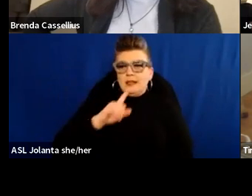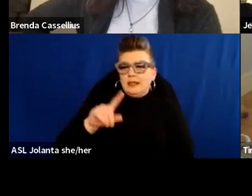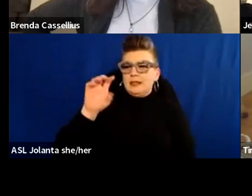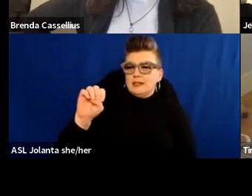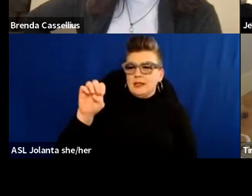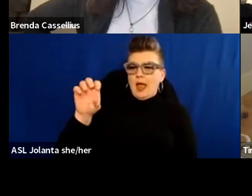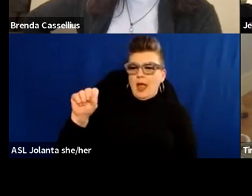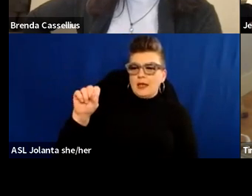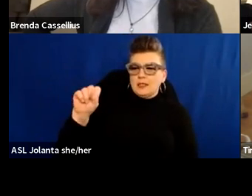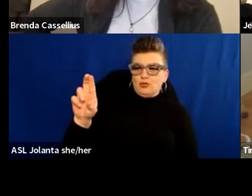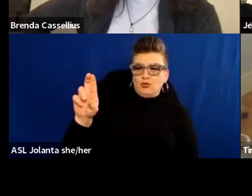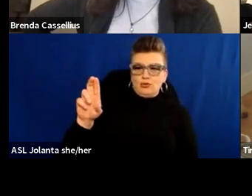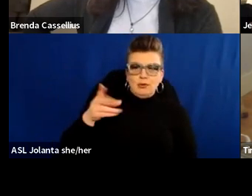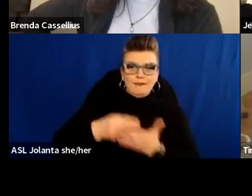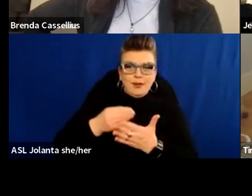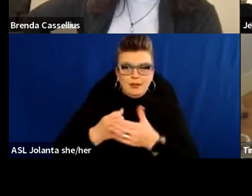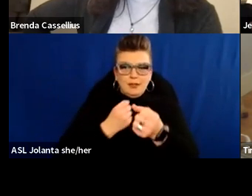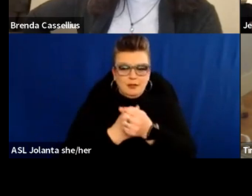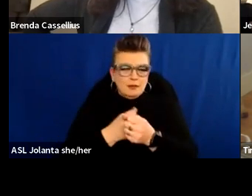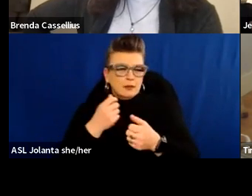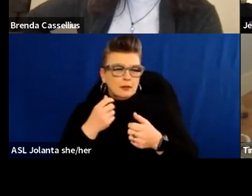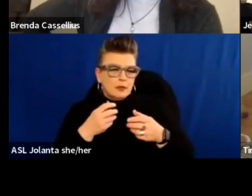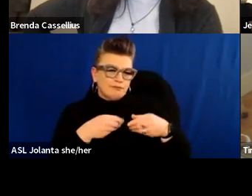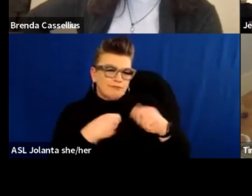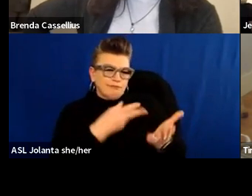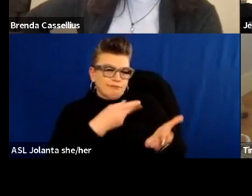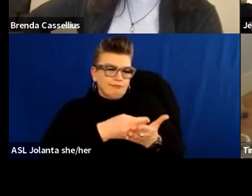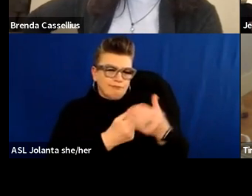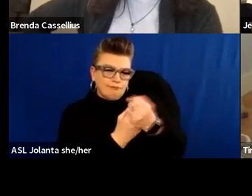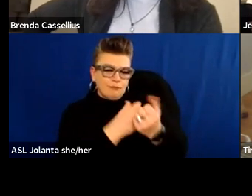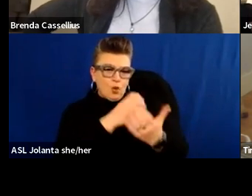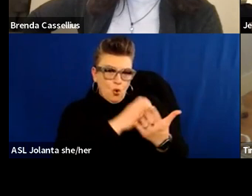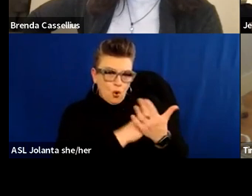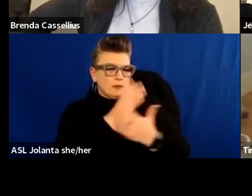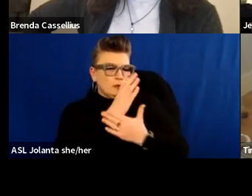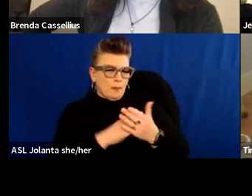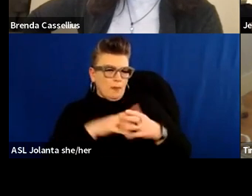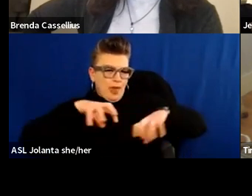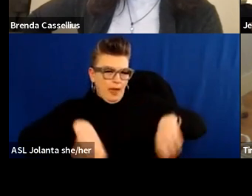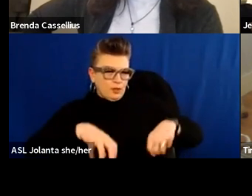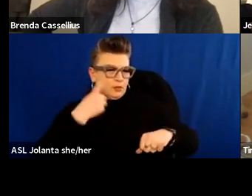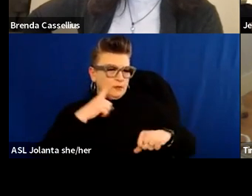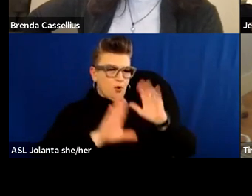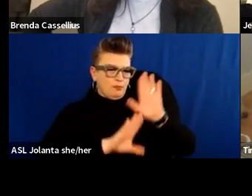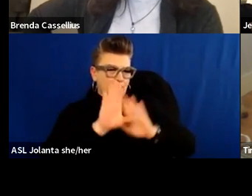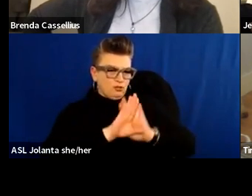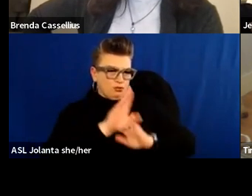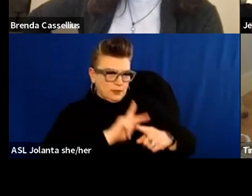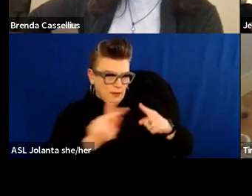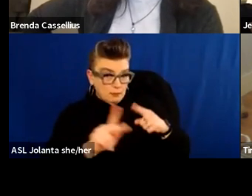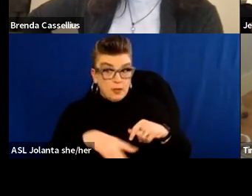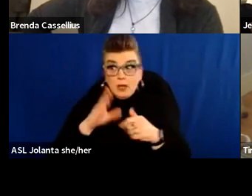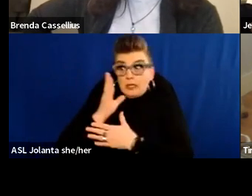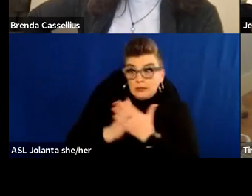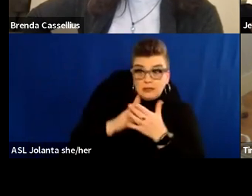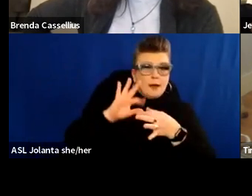the course work for that and some of the effort around that with the professional development um and then some of it will be on the operational